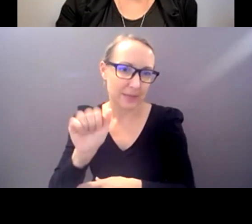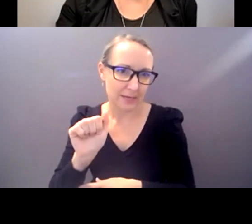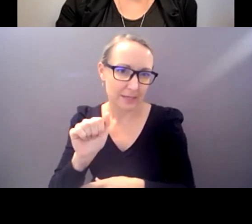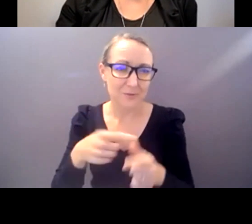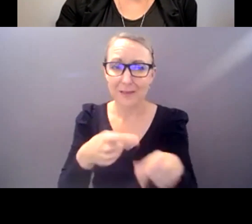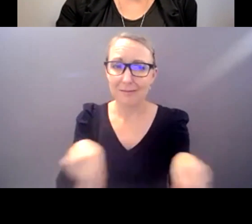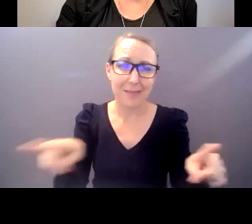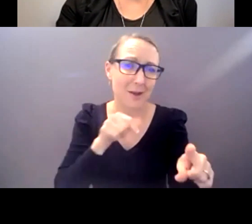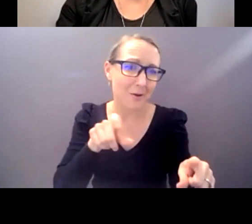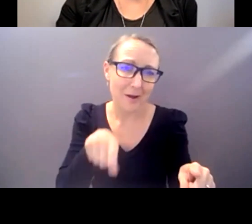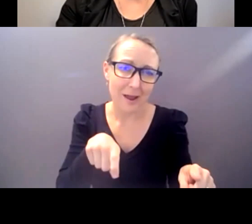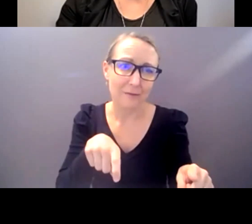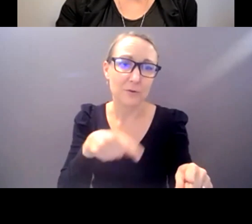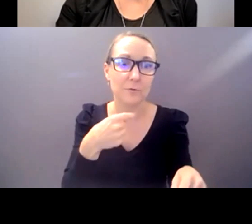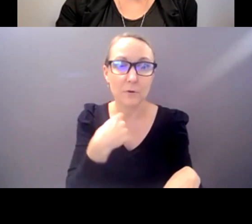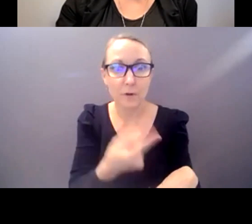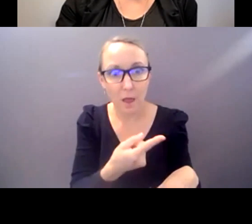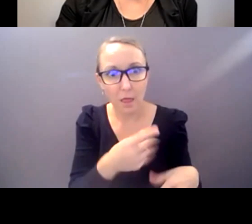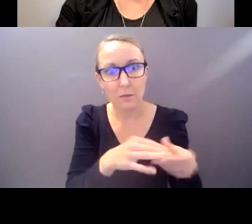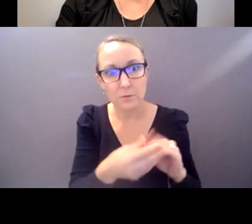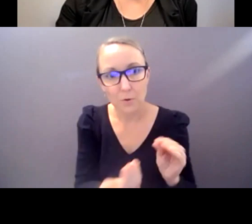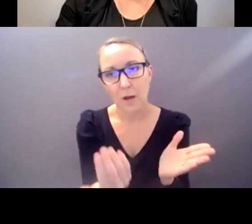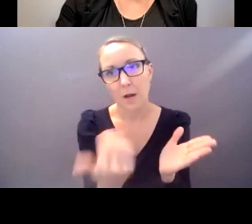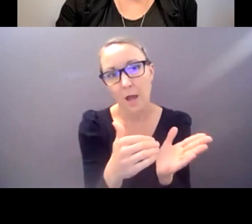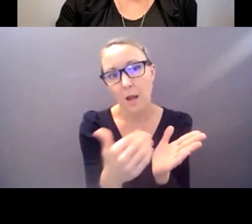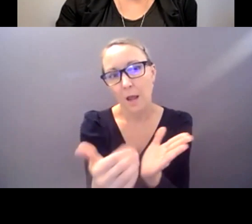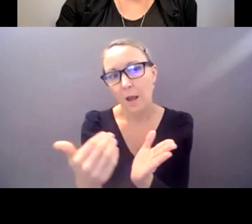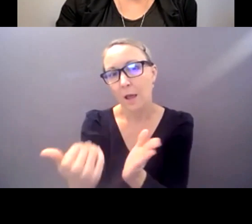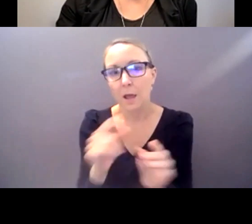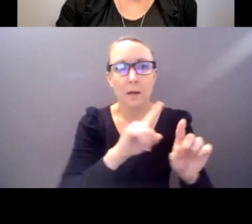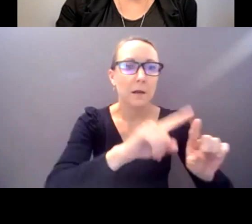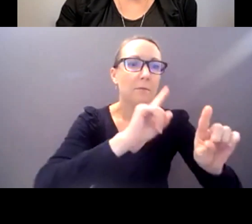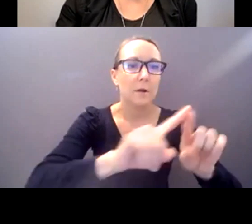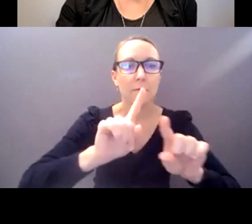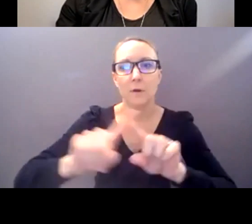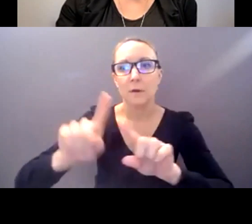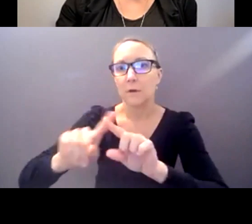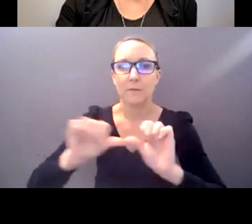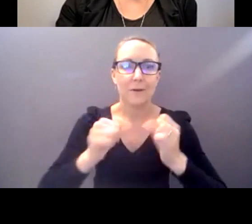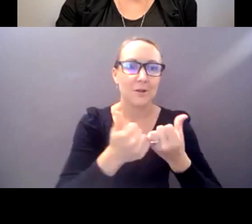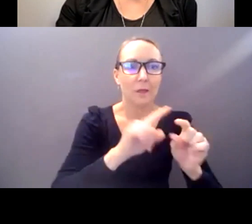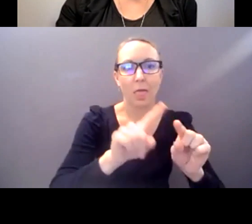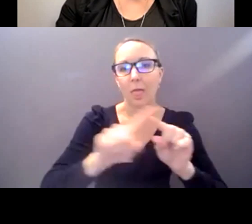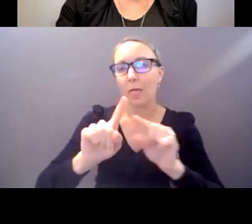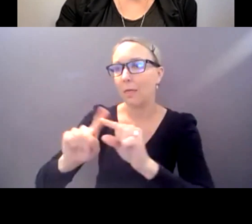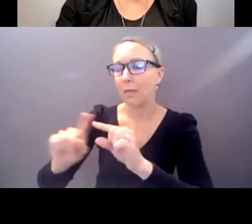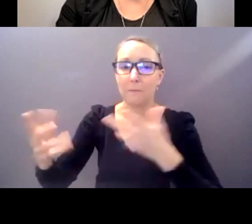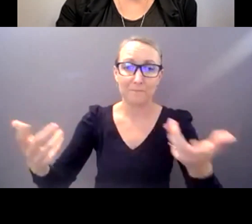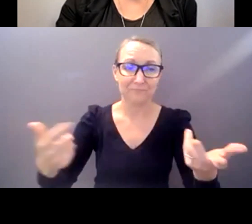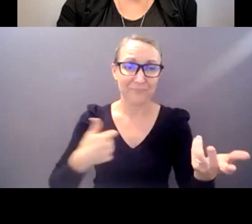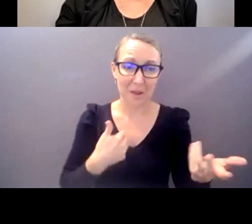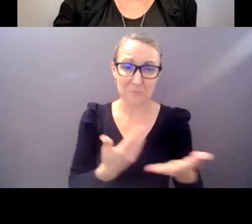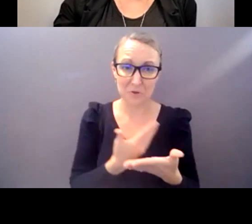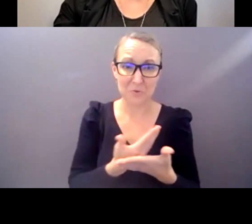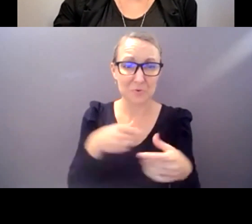tell their story 1,000 times to all these different agencies that, I'm relatively new to the aging and